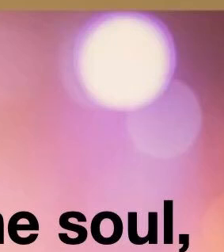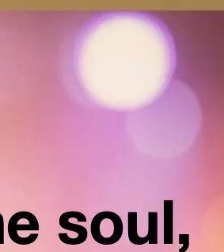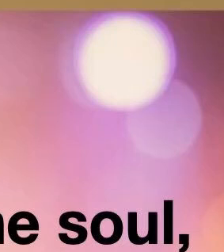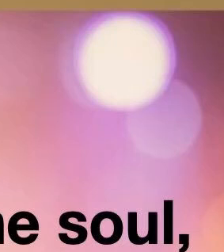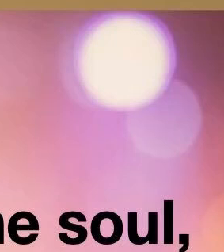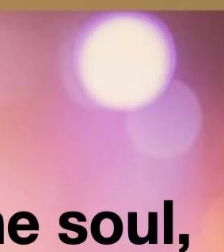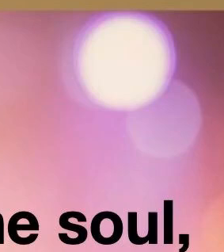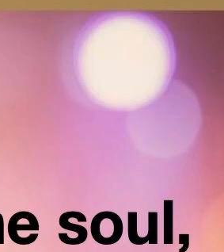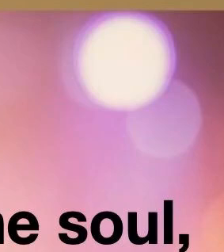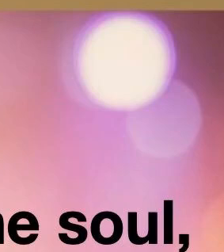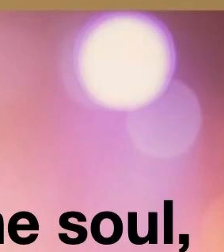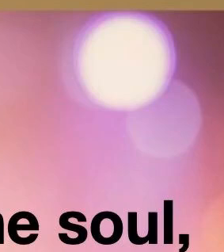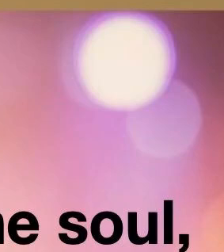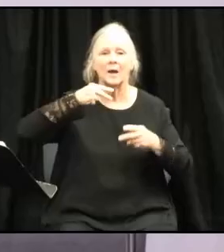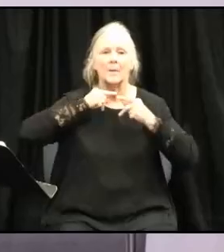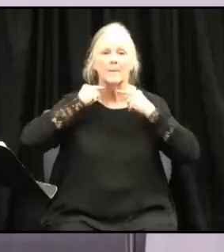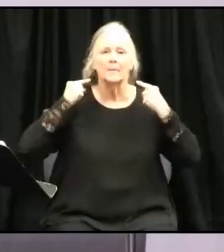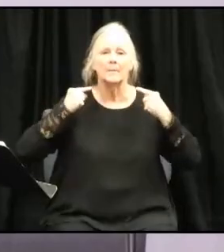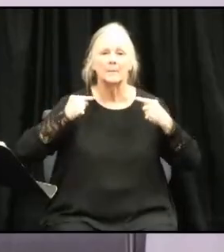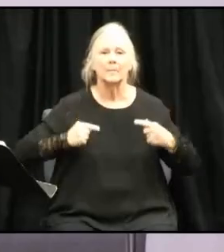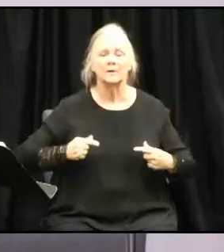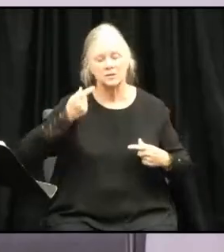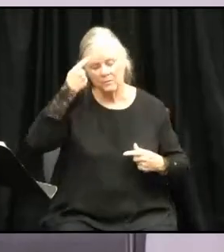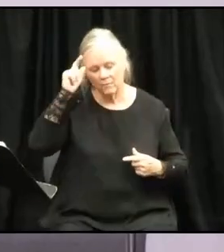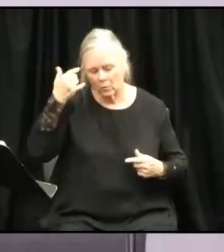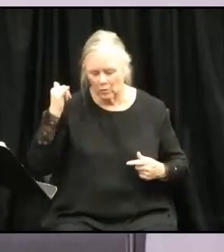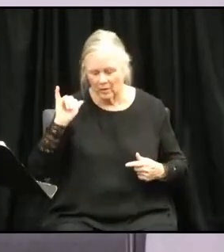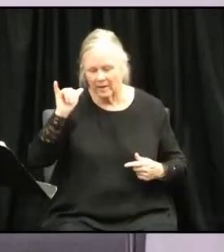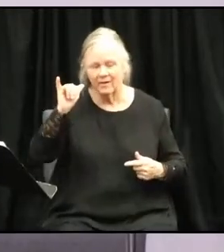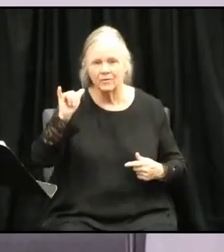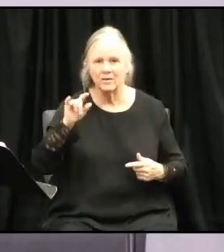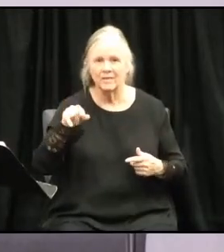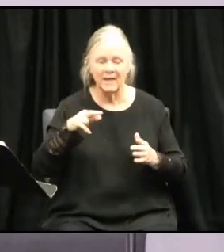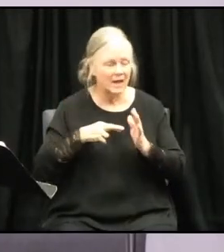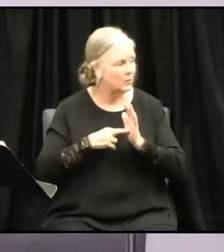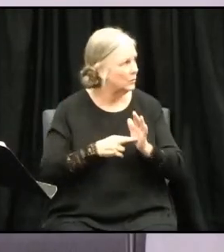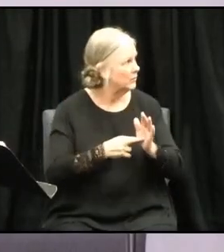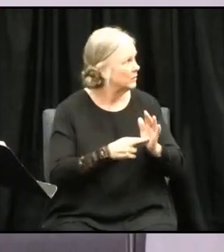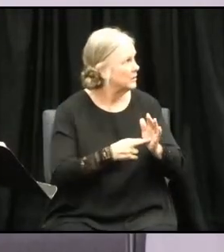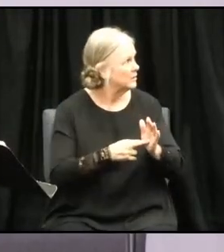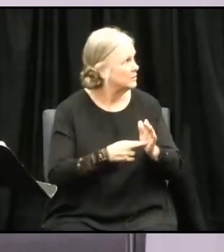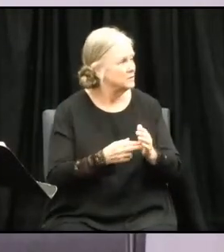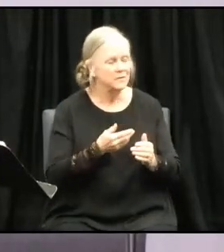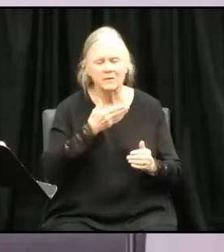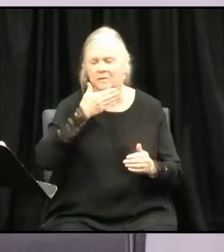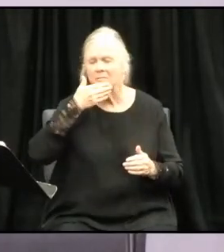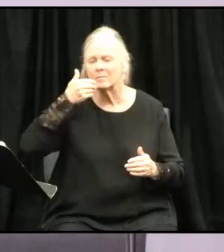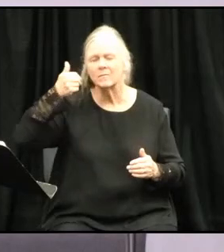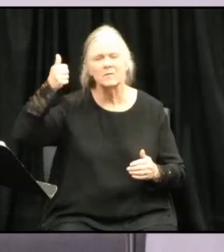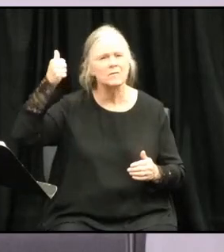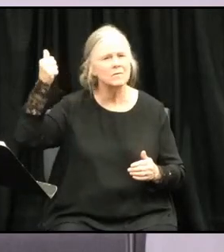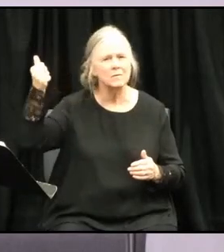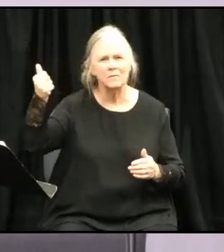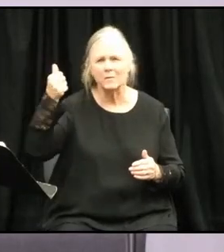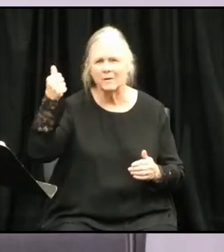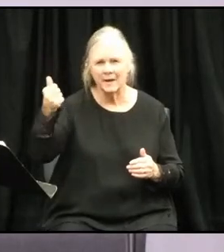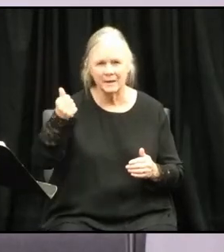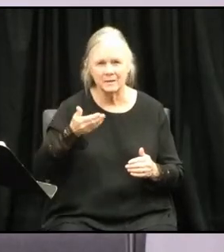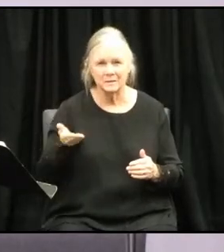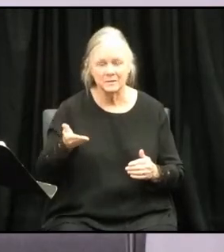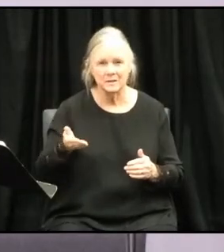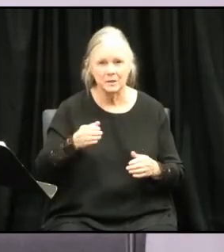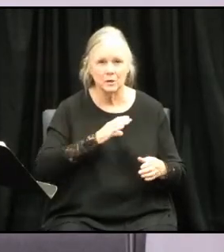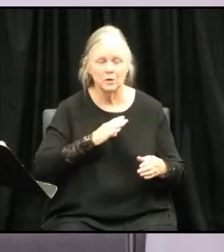priest forever. This reveals the greatest thing that Christ has ever done for us all, and